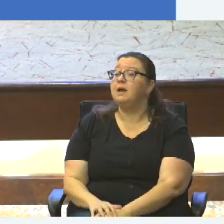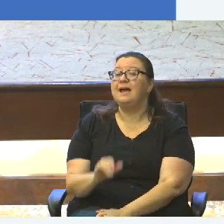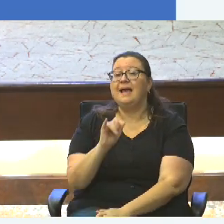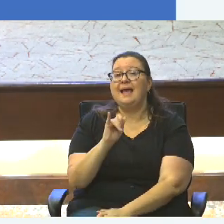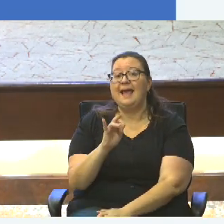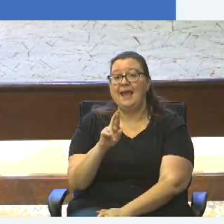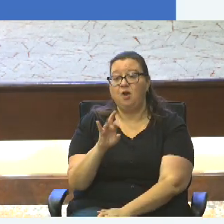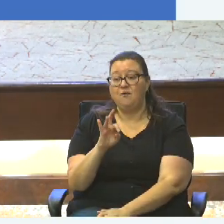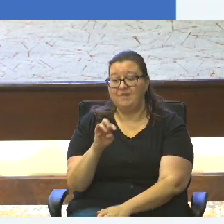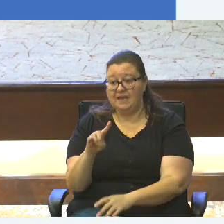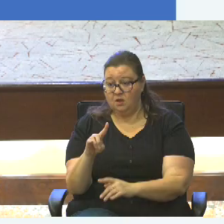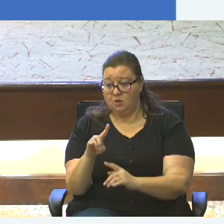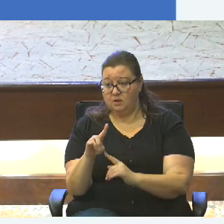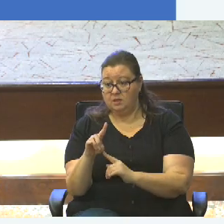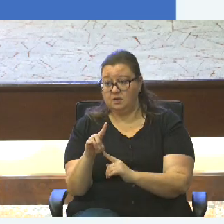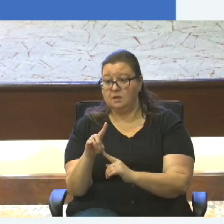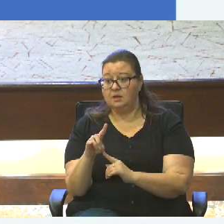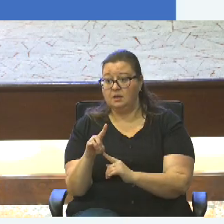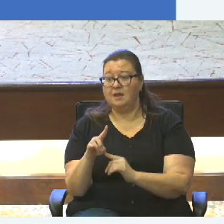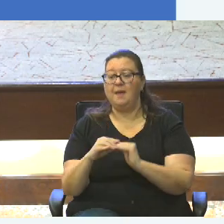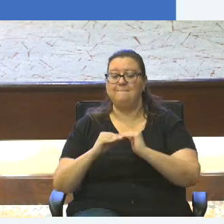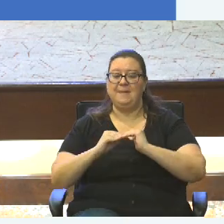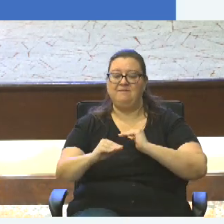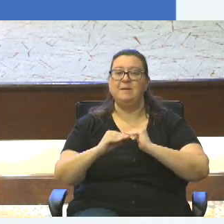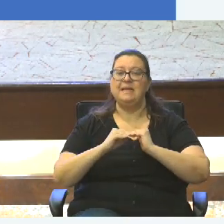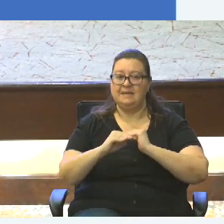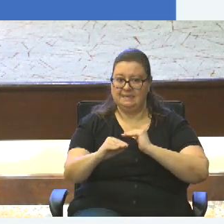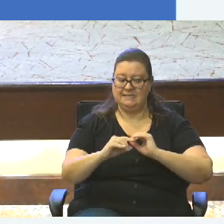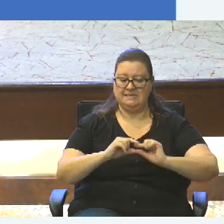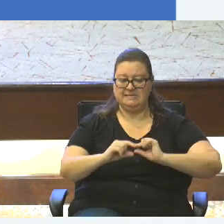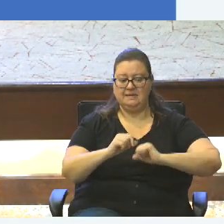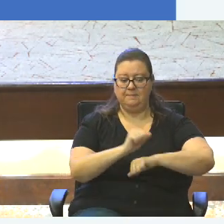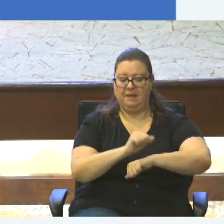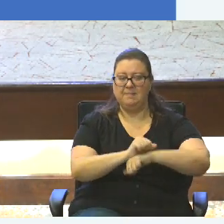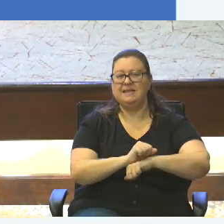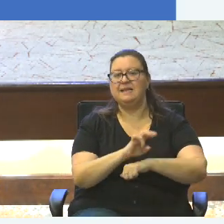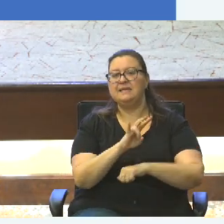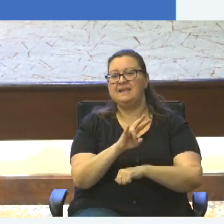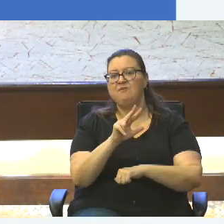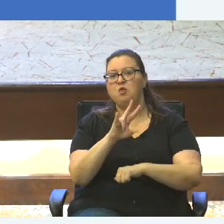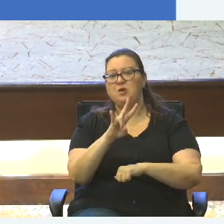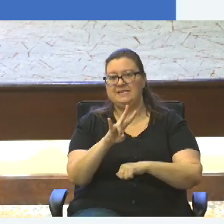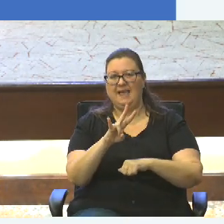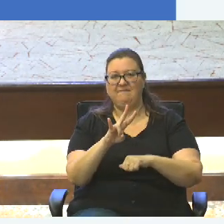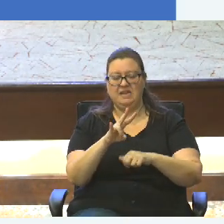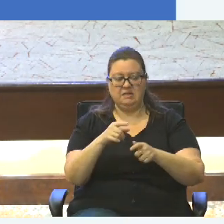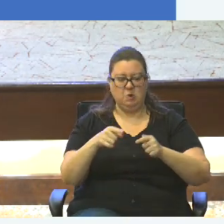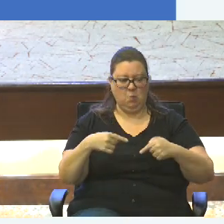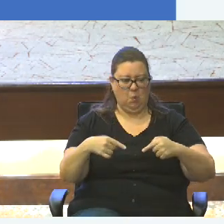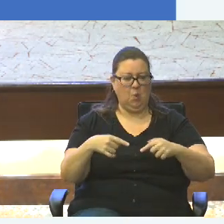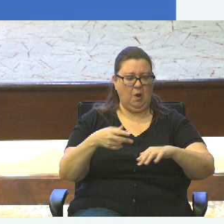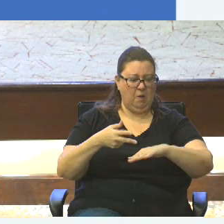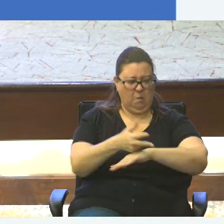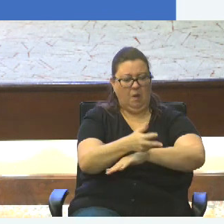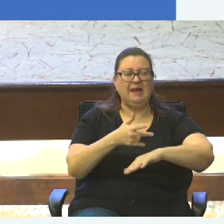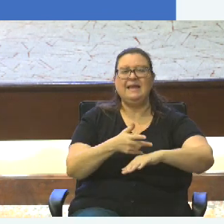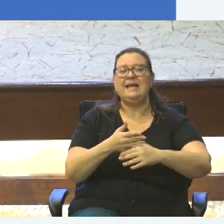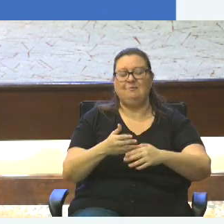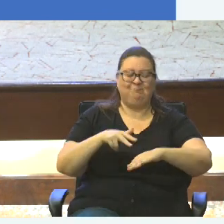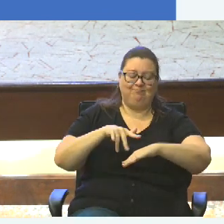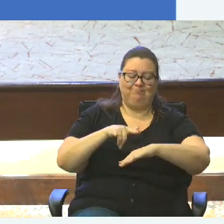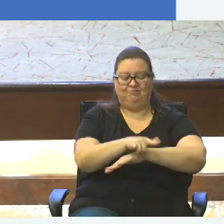pavement is stressed for typical narrow-bodied commercial aircraft, such as a Boeing 737 or Airbus A320. However, the pavements